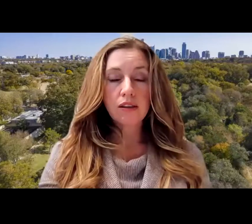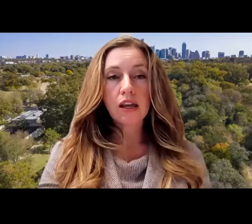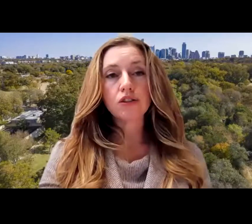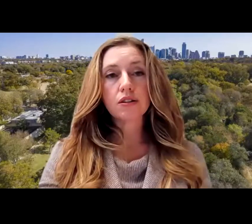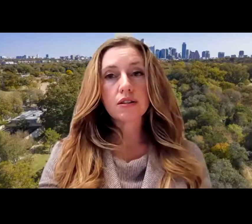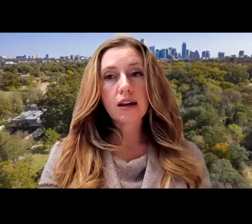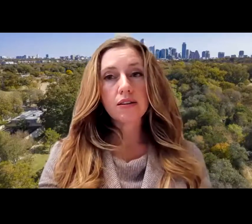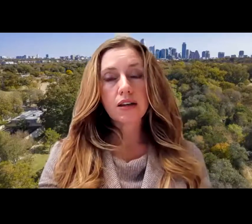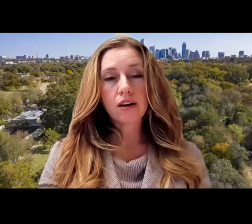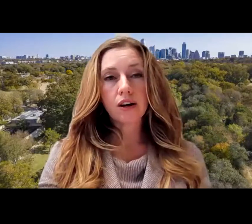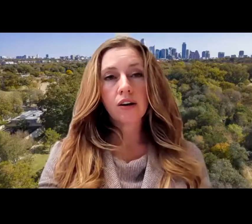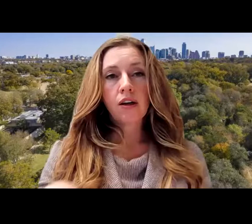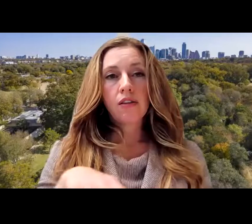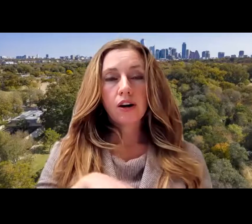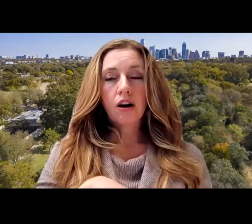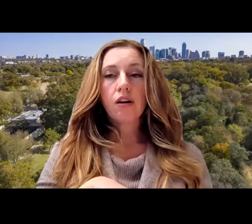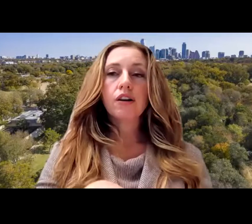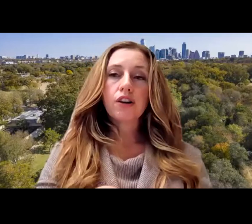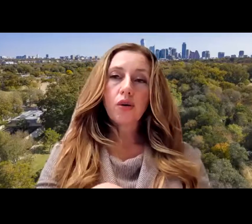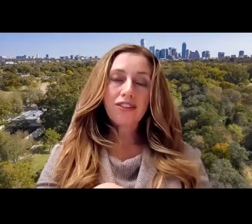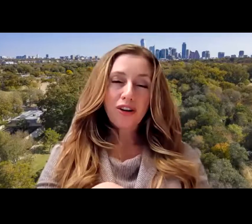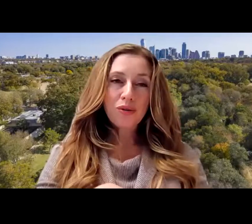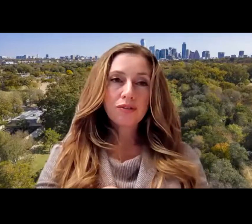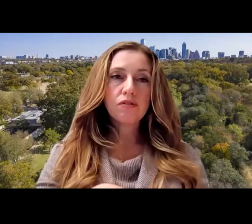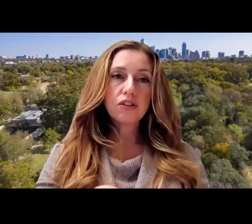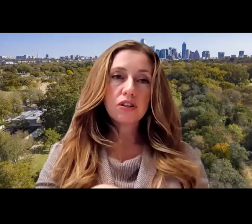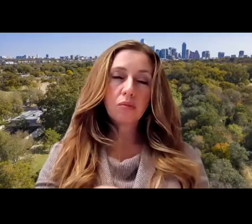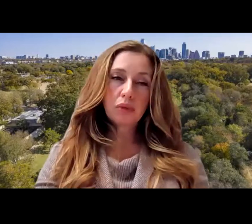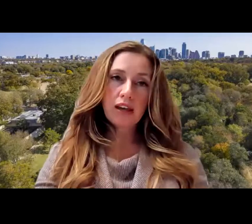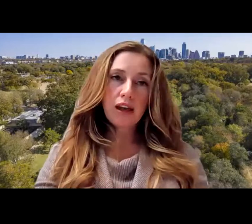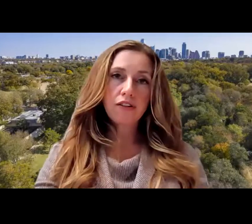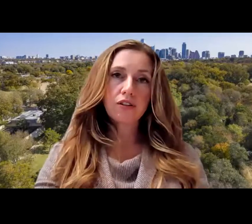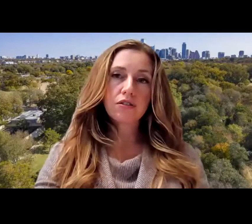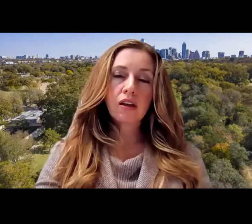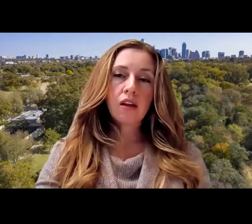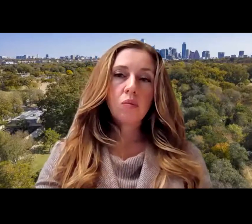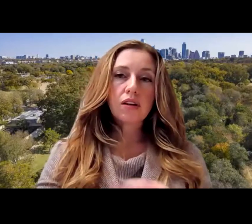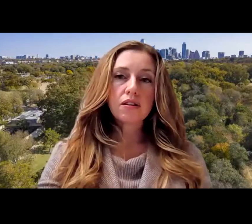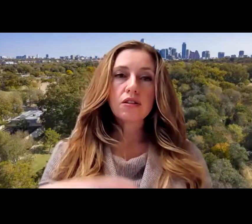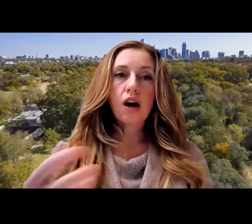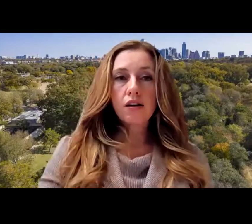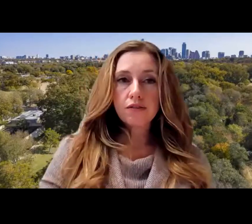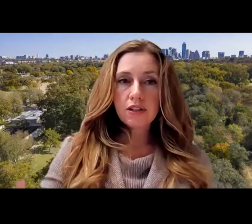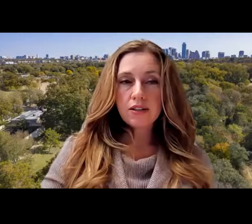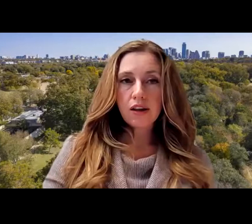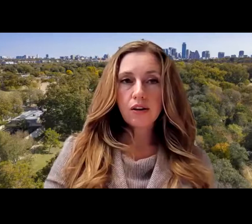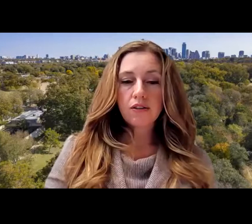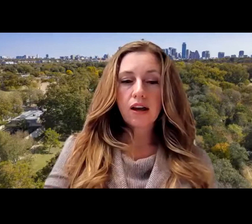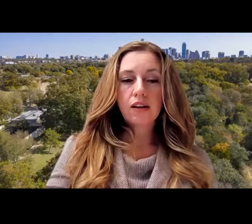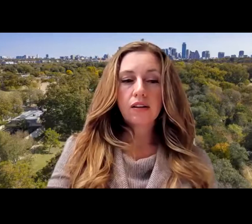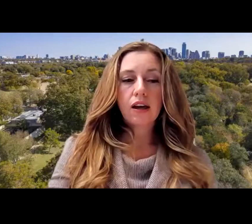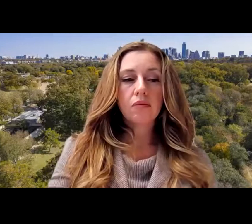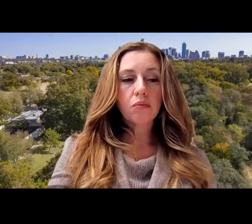Gardens, and the Nature and Science Center that are all undergoing their own vision planning efforts, because there's a lot of